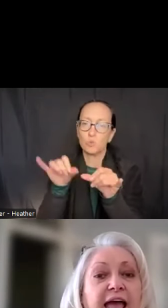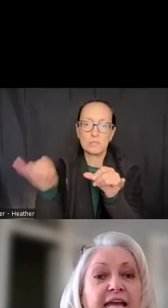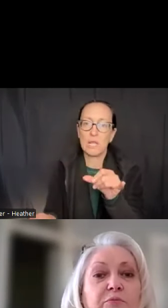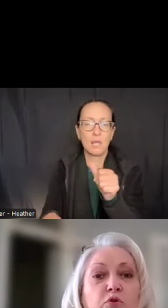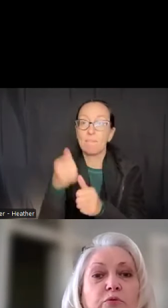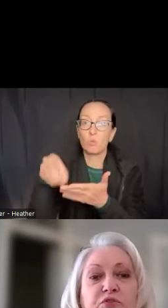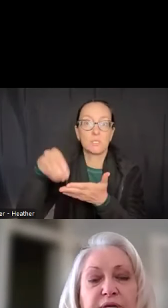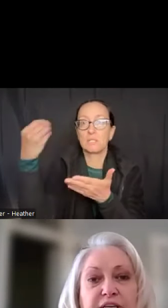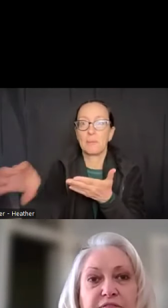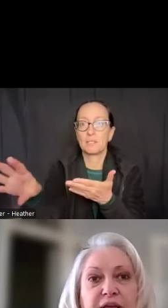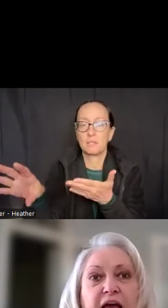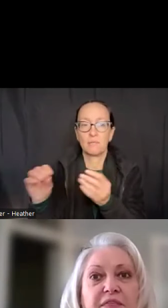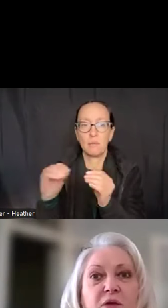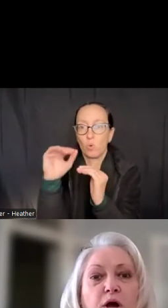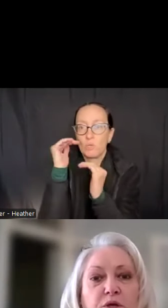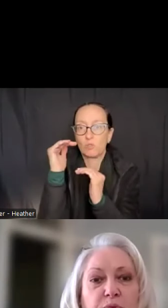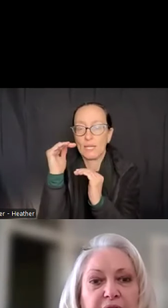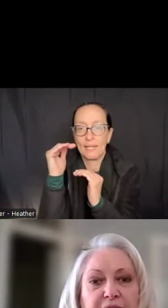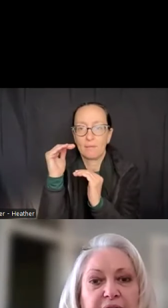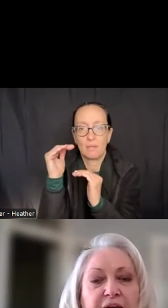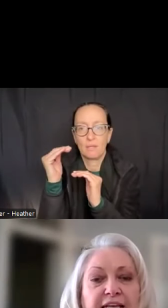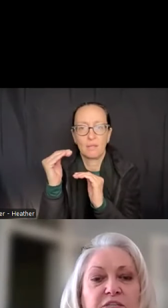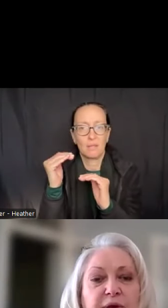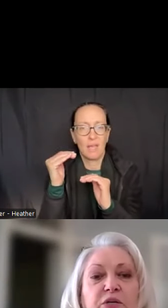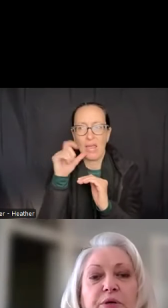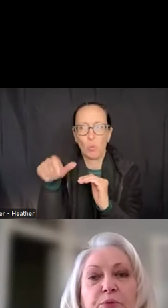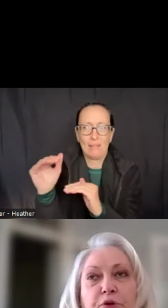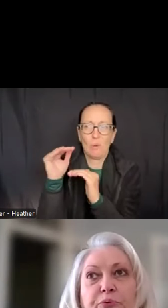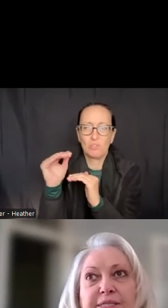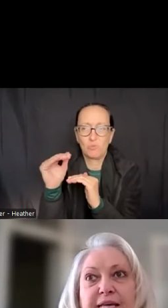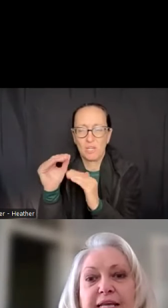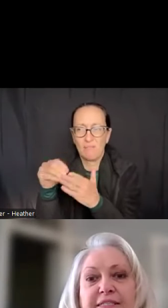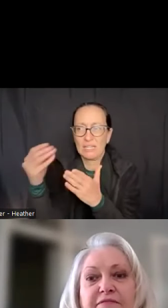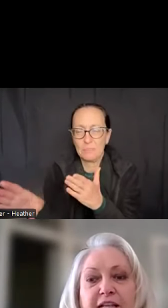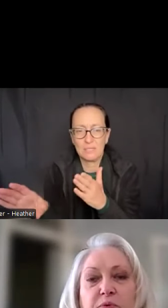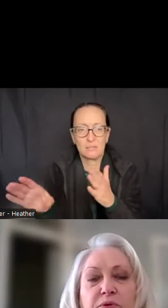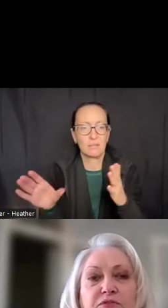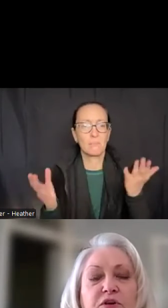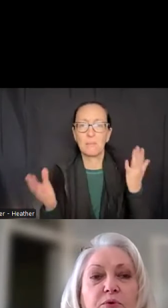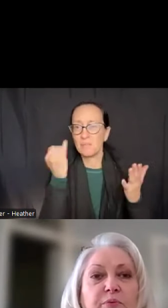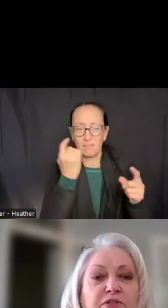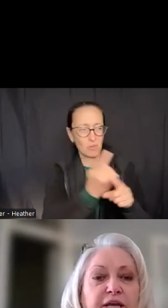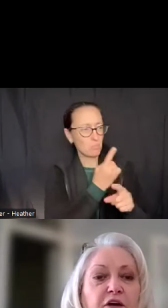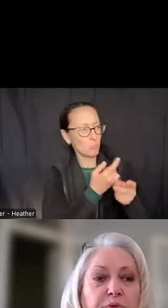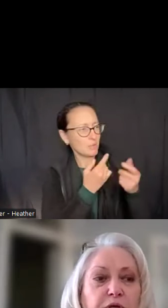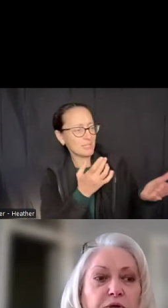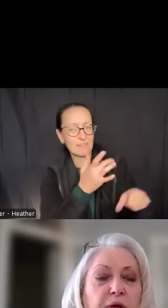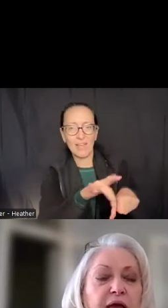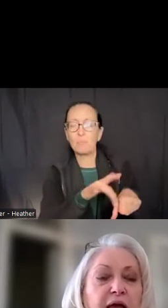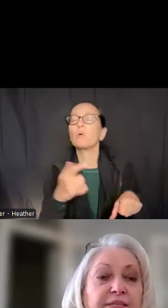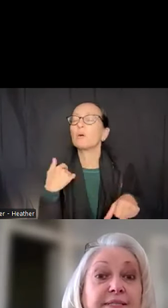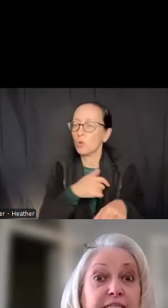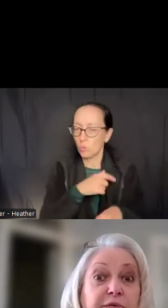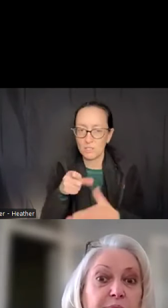expensive and more restrictive than what you need, especially when the appropriate setting is available. So we're supposed to help